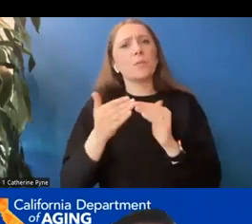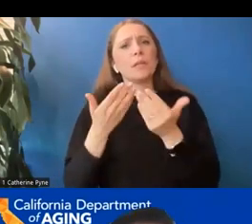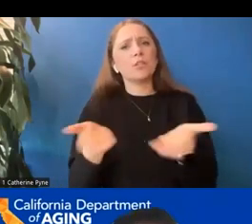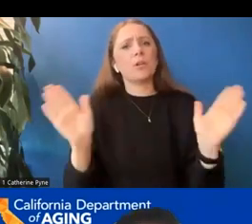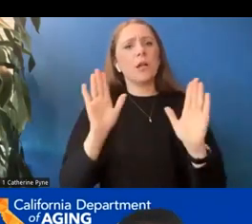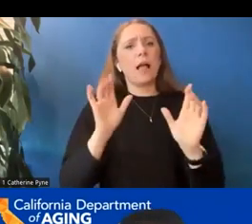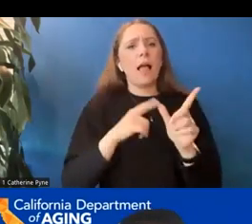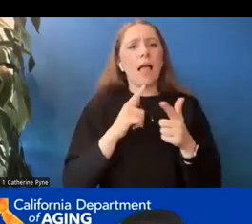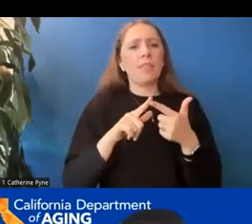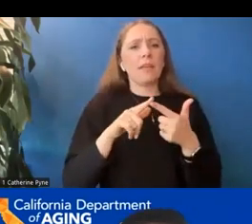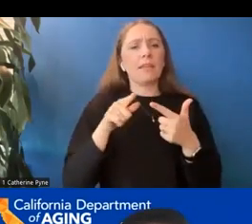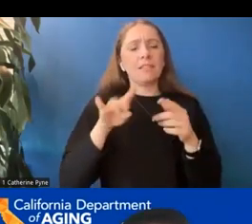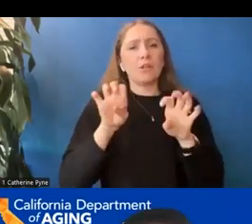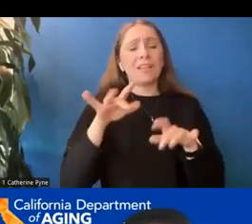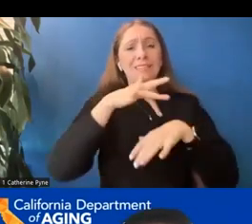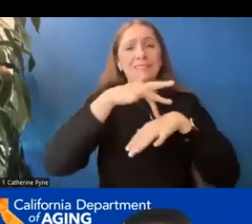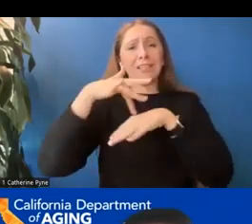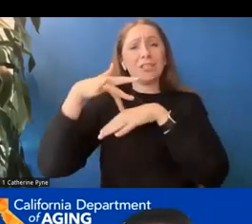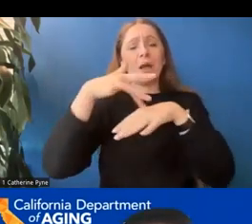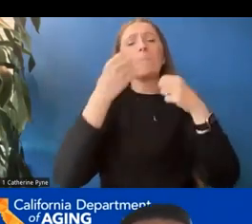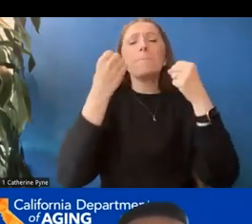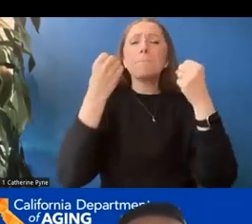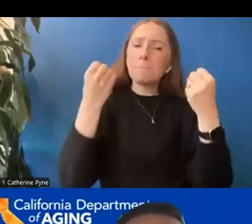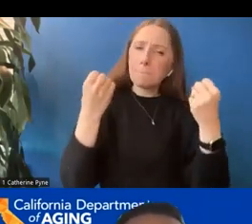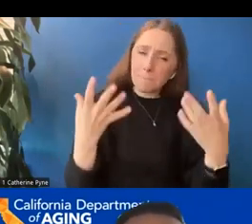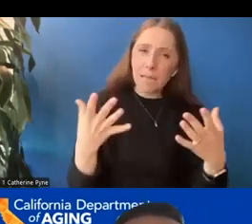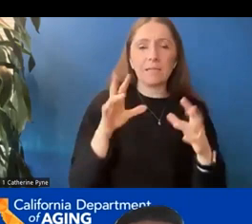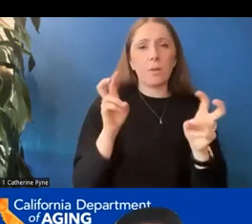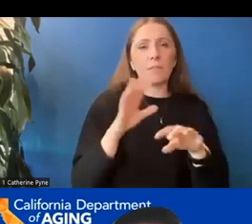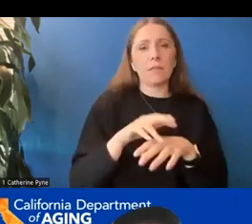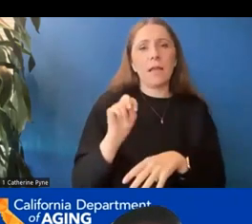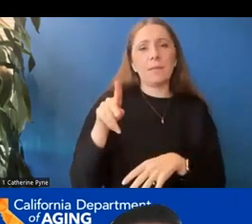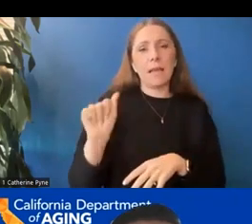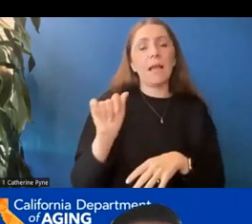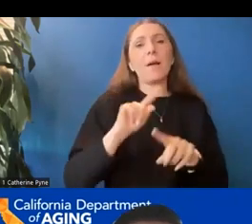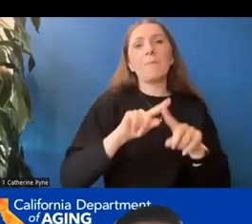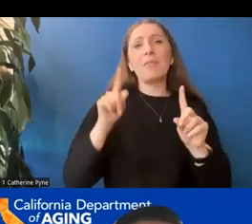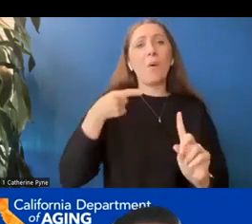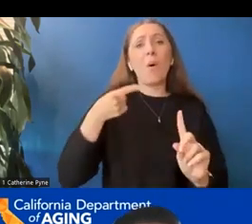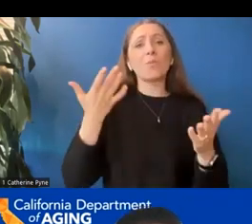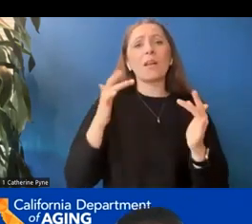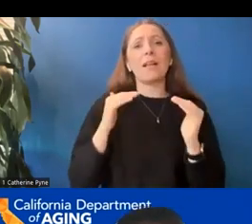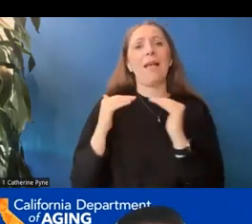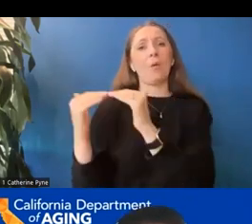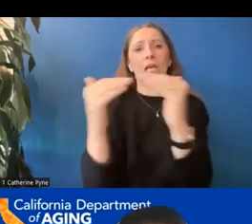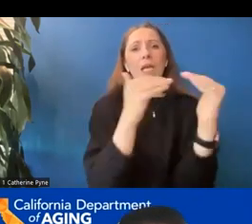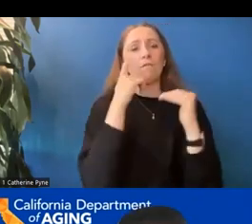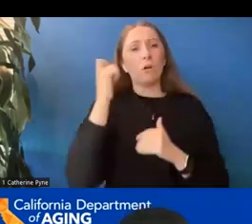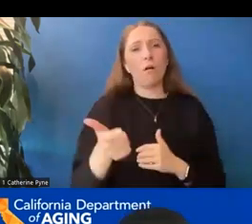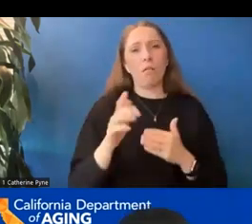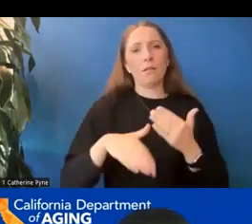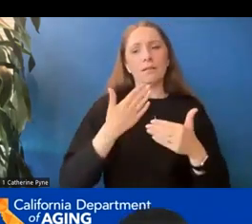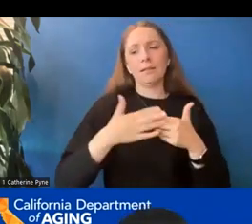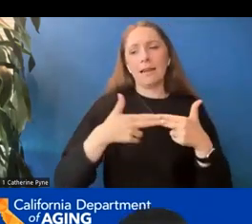NPA. So the survey touches on several goal topics in the NPA, but it really gets to equity, which is what the NPA is grounded in. Go to the next slide,